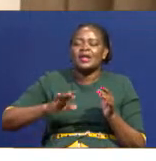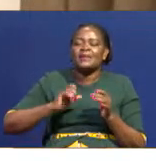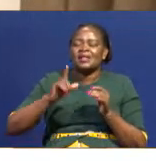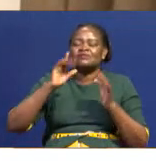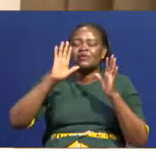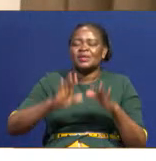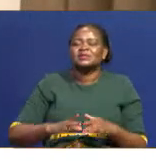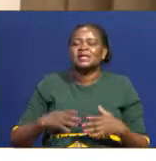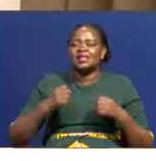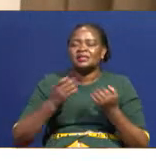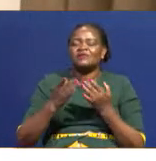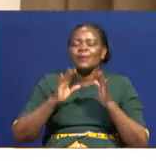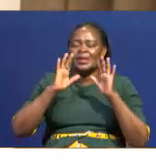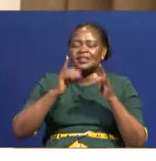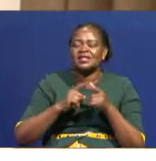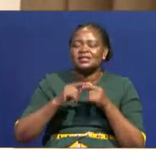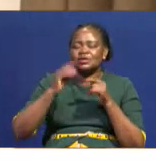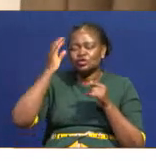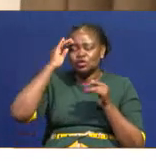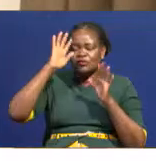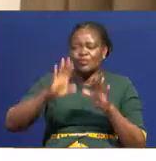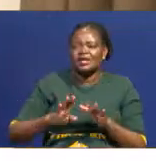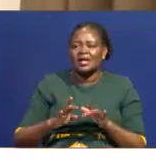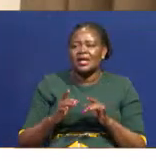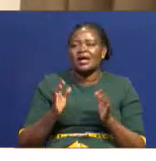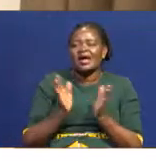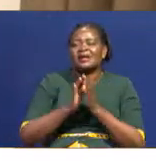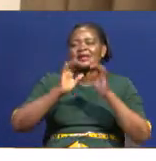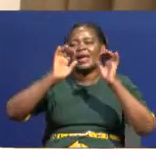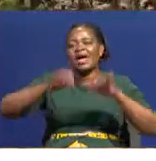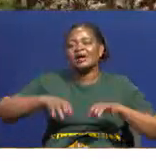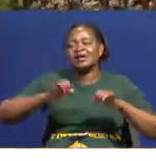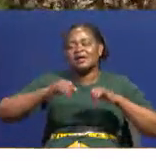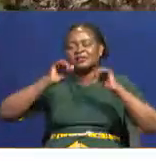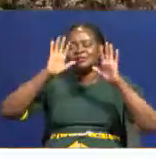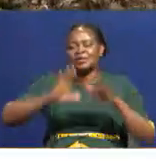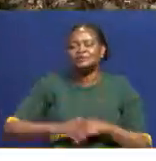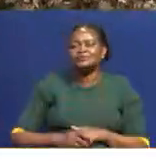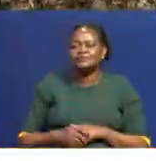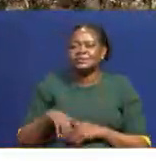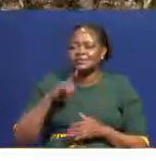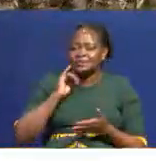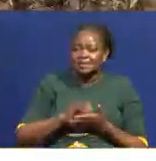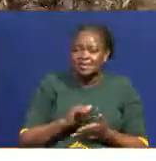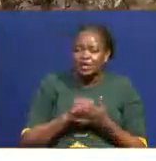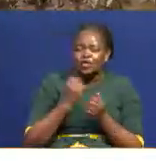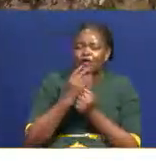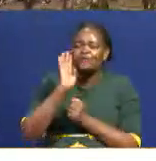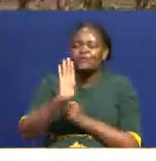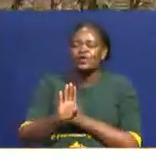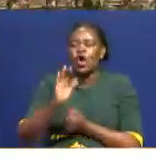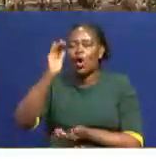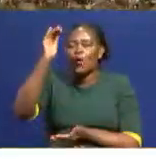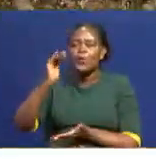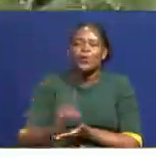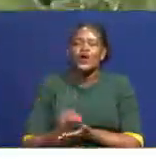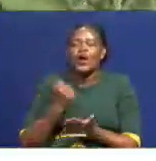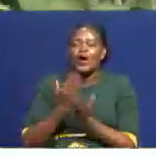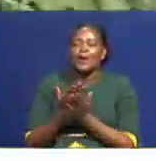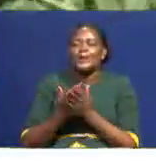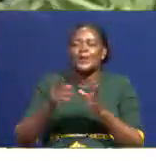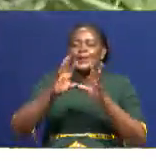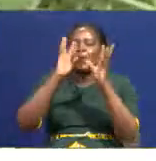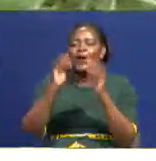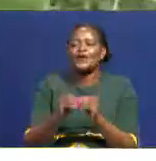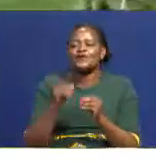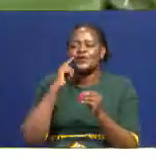health services are important, education is important, agriculture is important. Muraguri says the 12 billion shillings reduction in the proposed budget